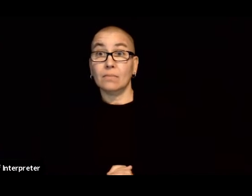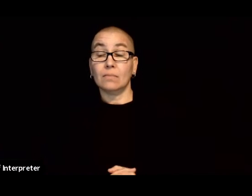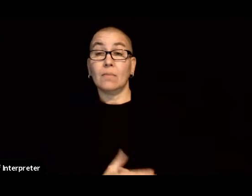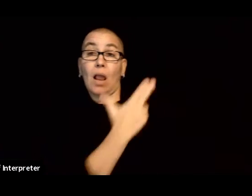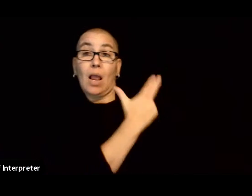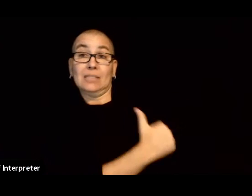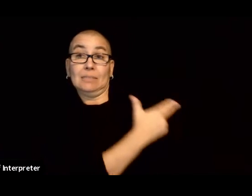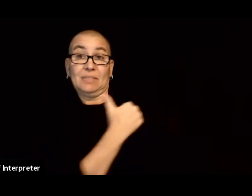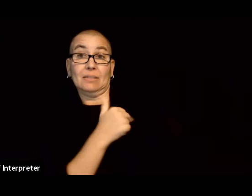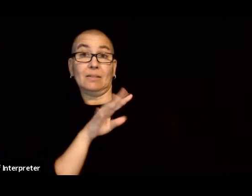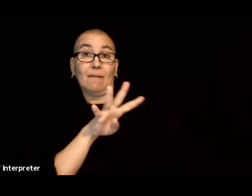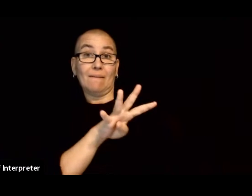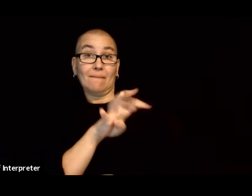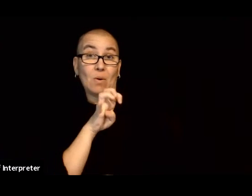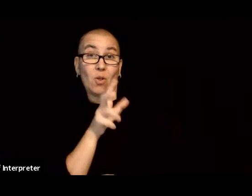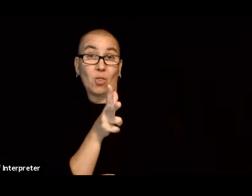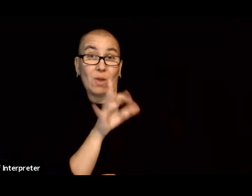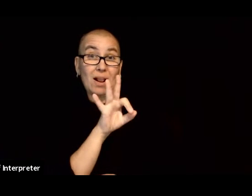in ICU.